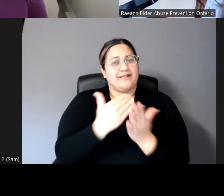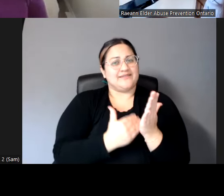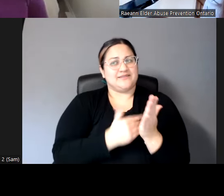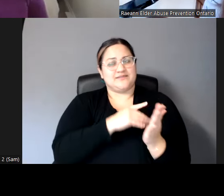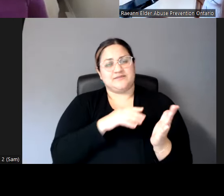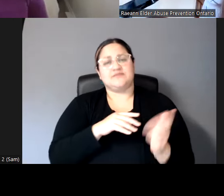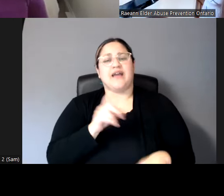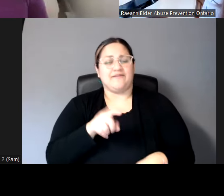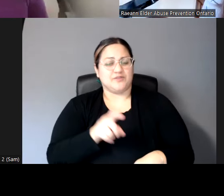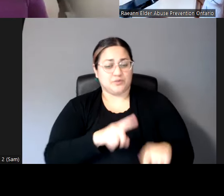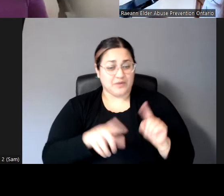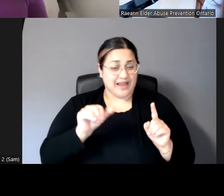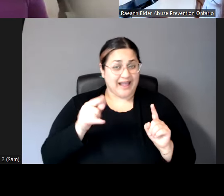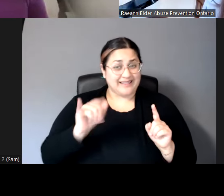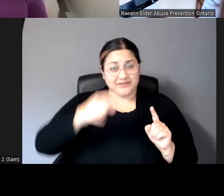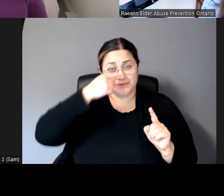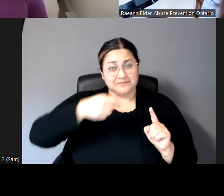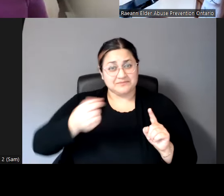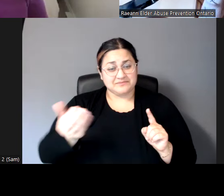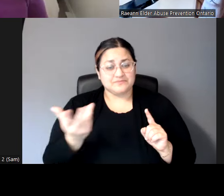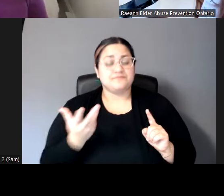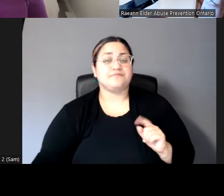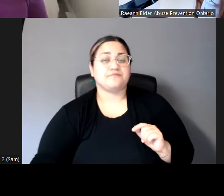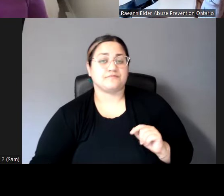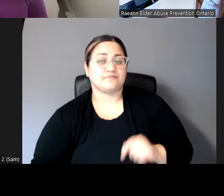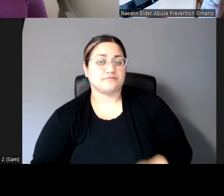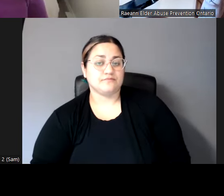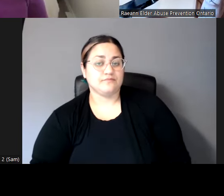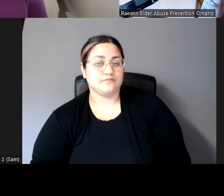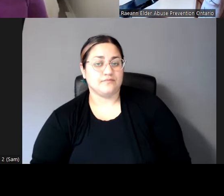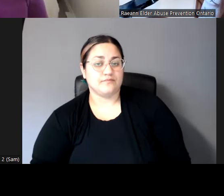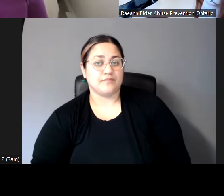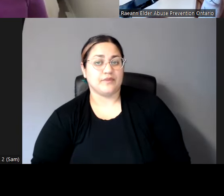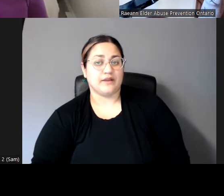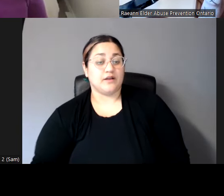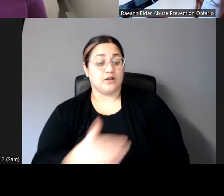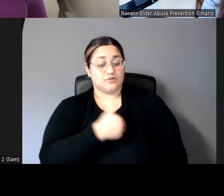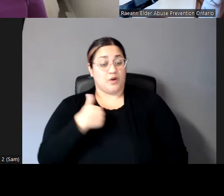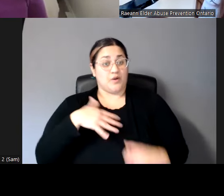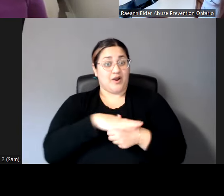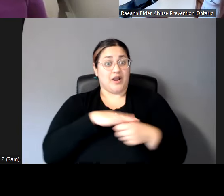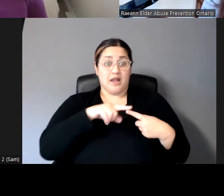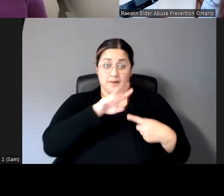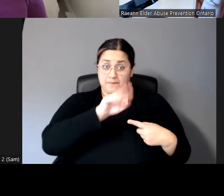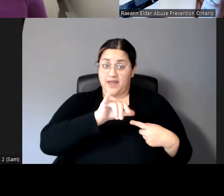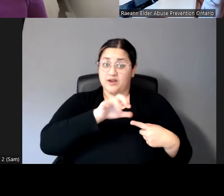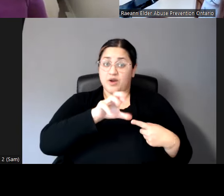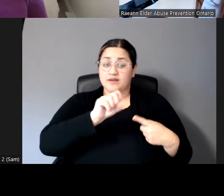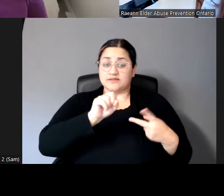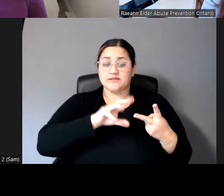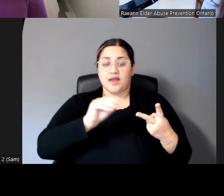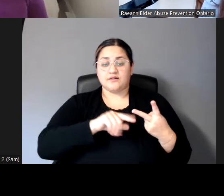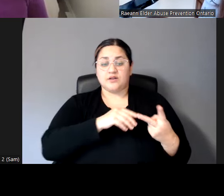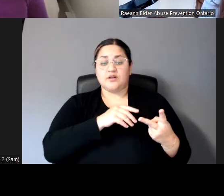available. Yeah, Baycrest, the Toronto Memory Program are two in Toronto, really great resources. We're very lucky to have them